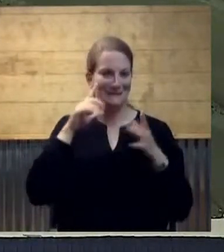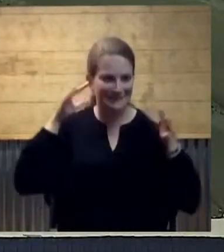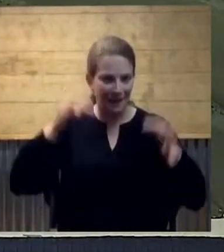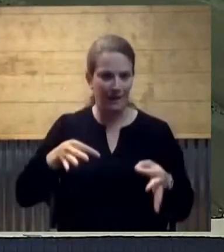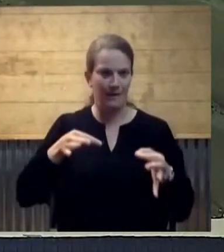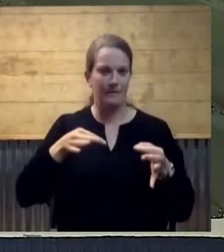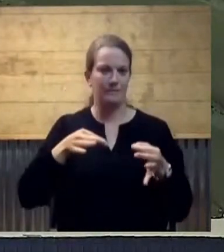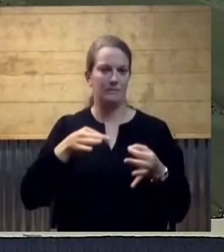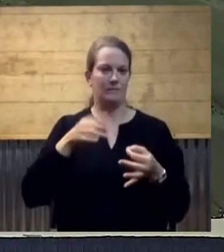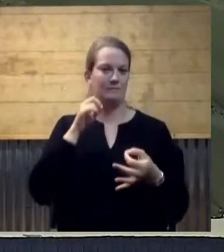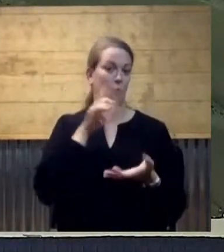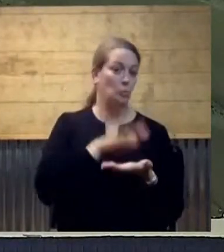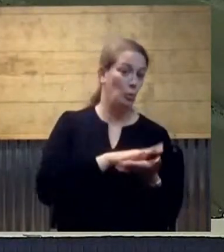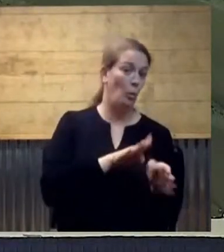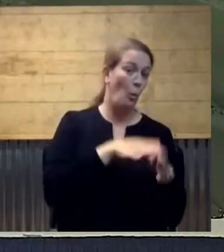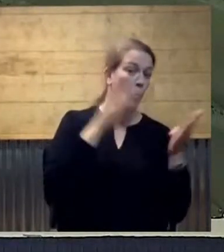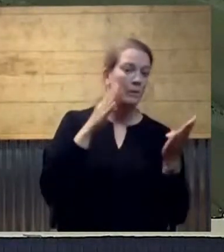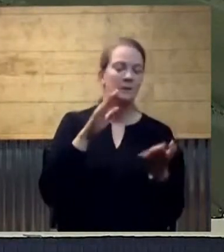the first week in August.